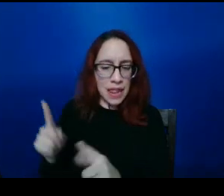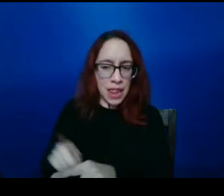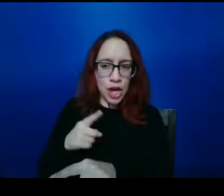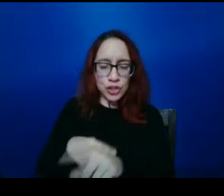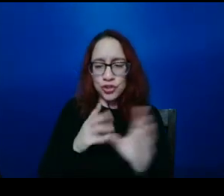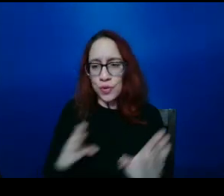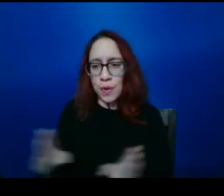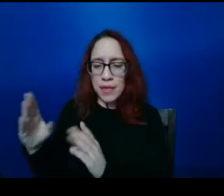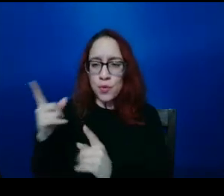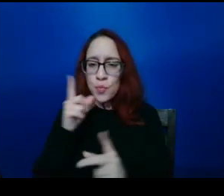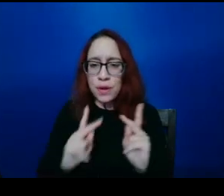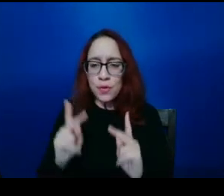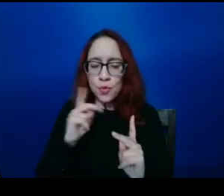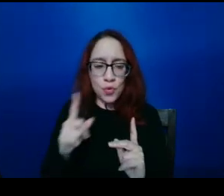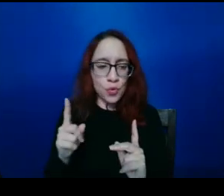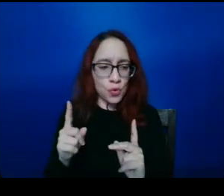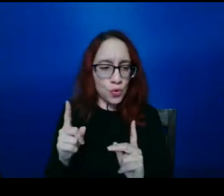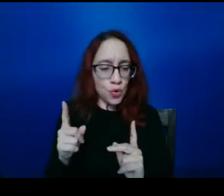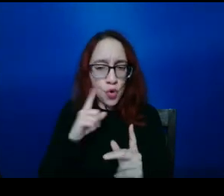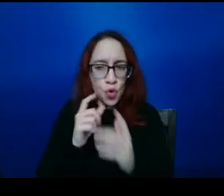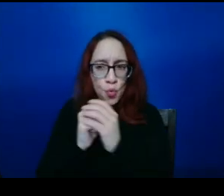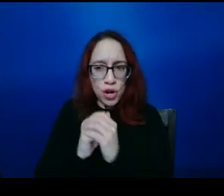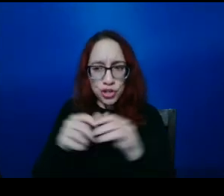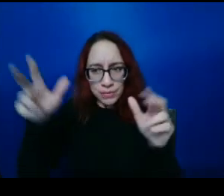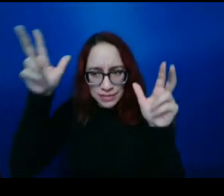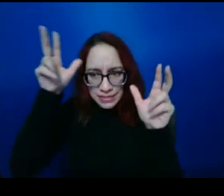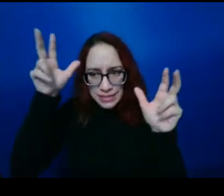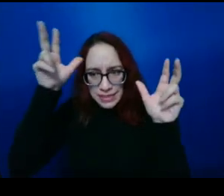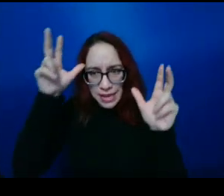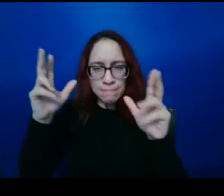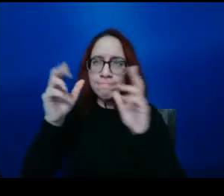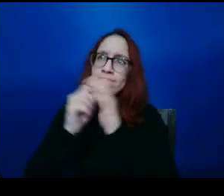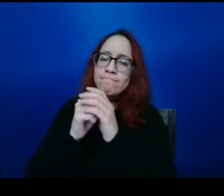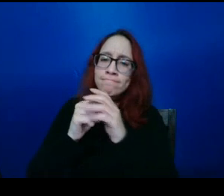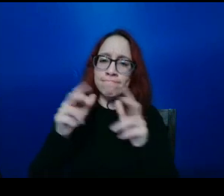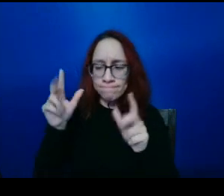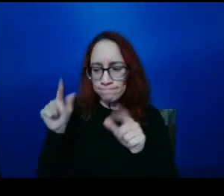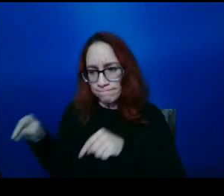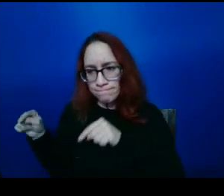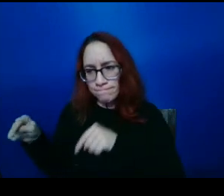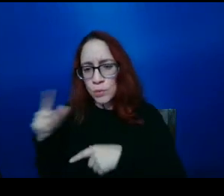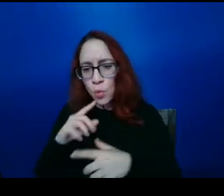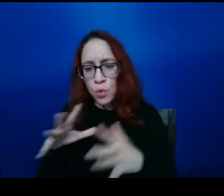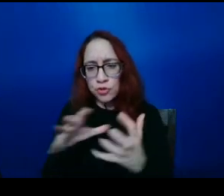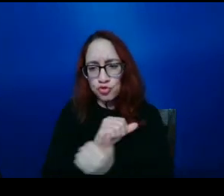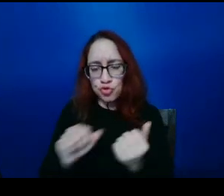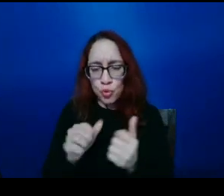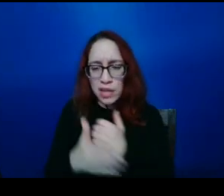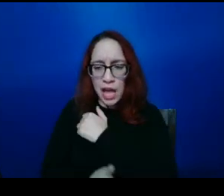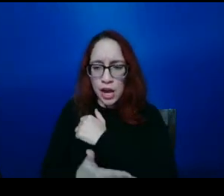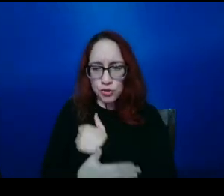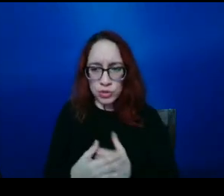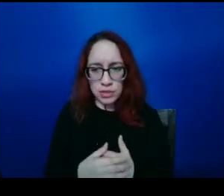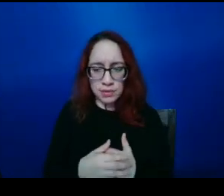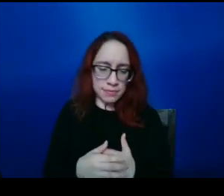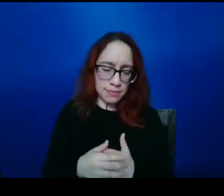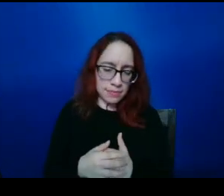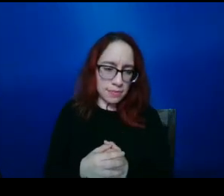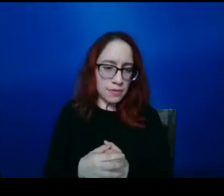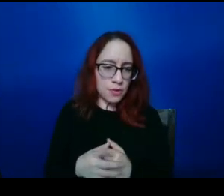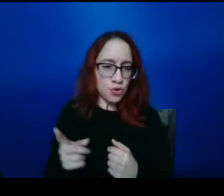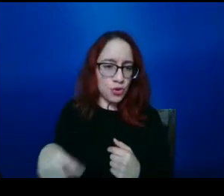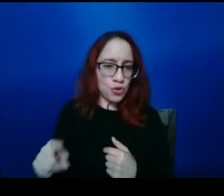of people who worship Satan and who wish to destroy this country from bottom up.